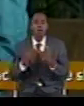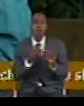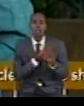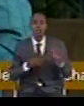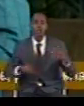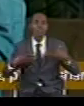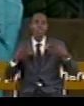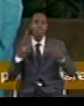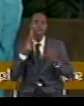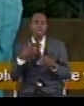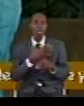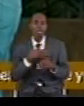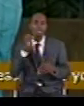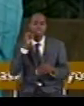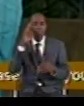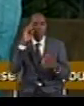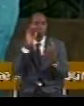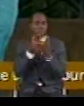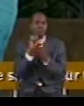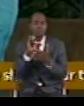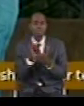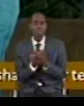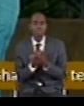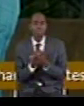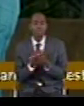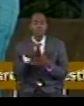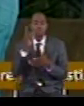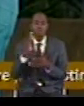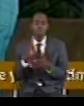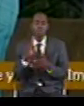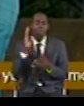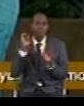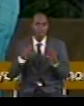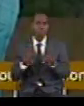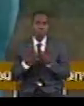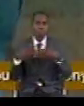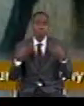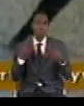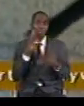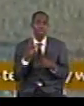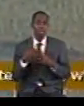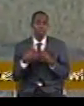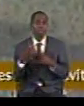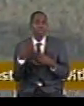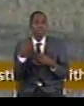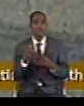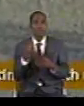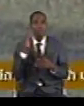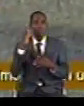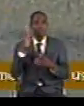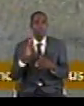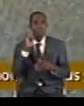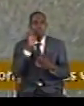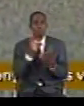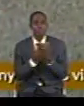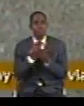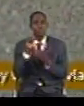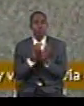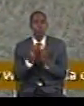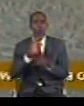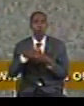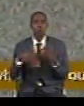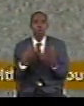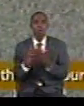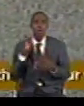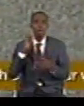believed that God can also heal her. And after the testimony, she believed with all of her heart. Last night,